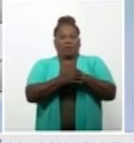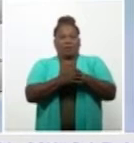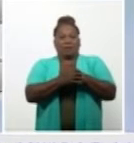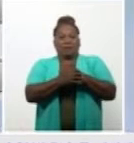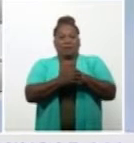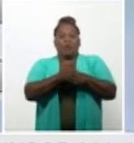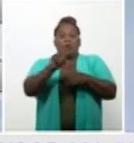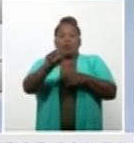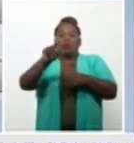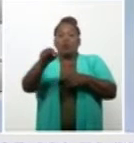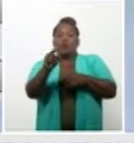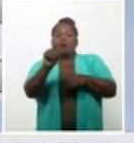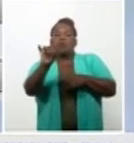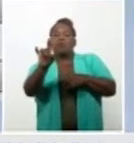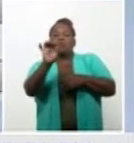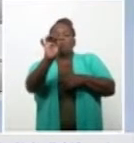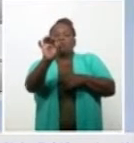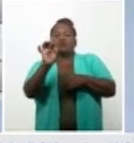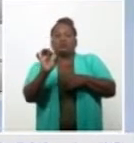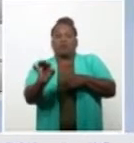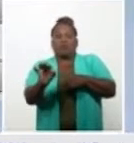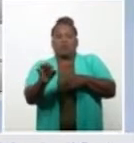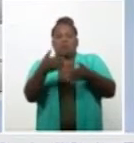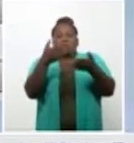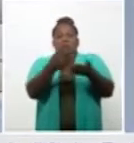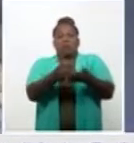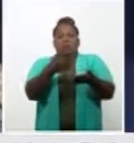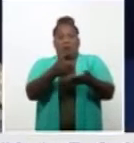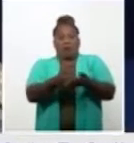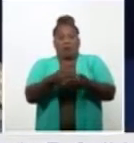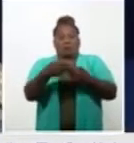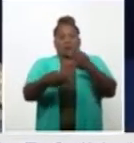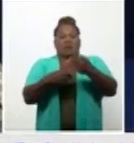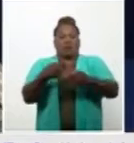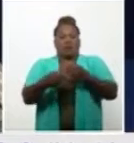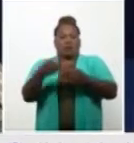disease, 1.9% of the samples processed.